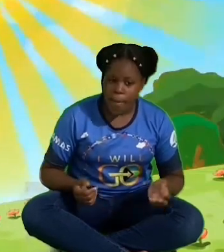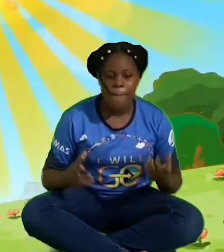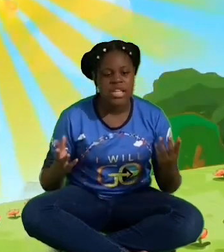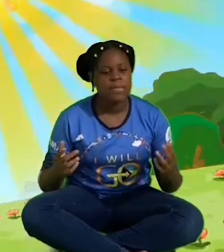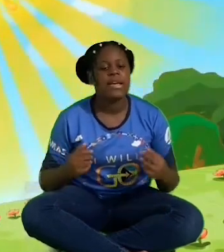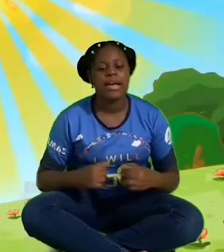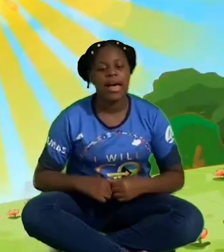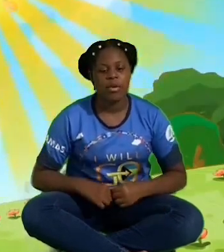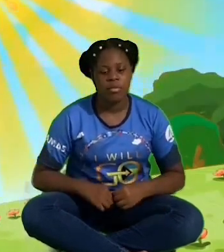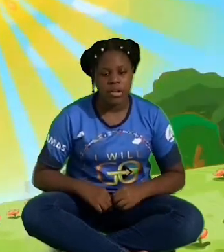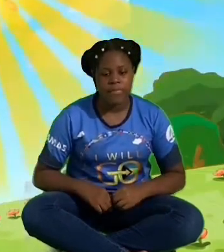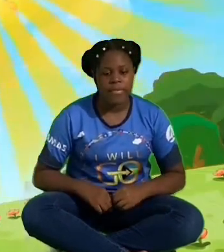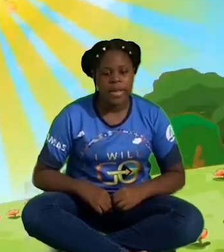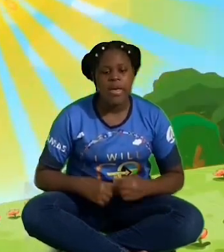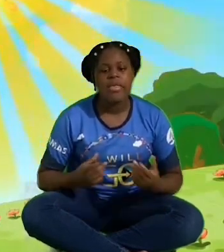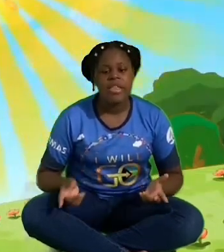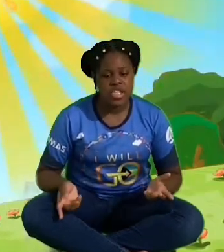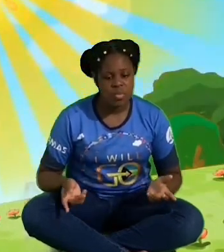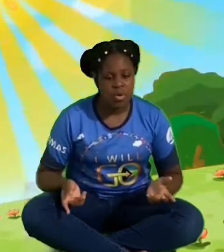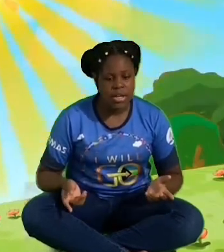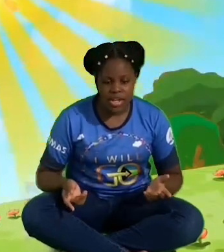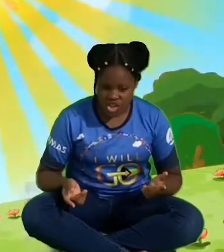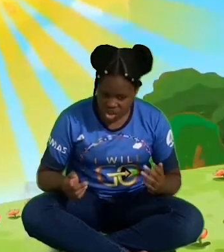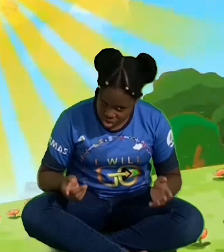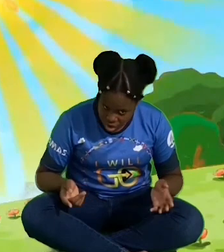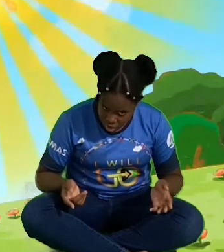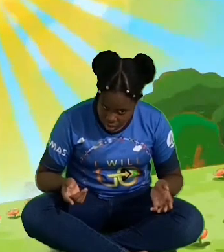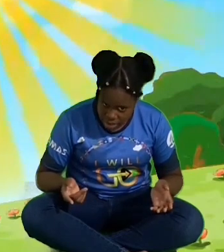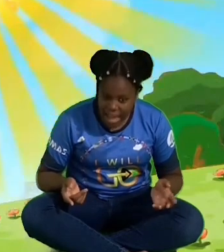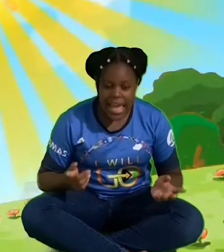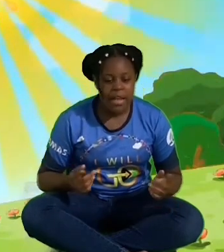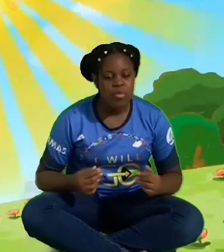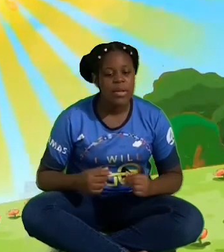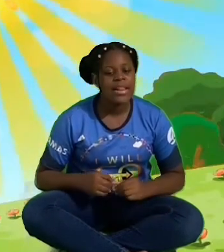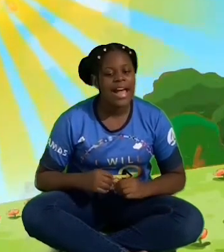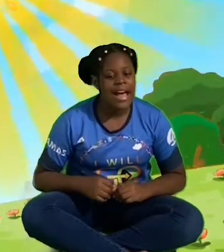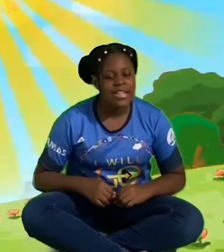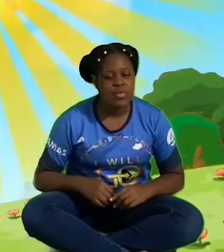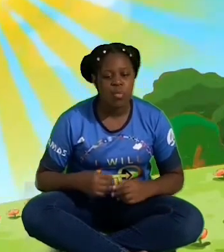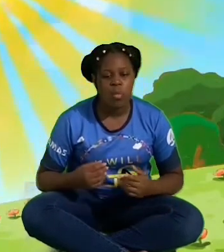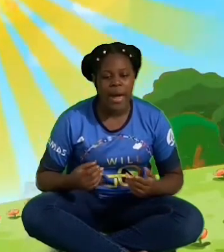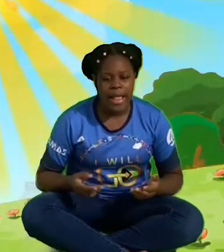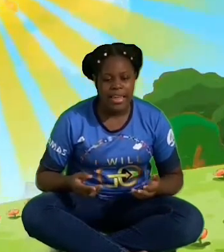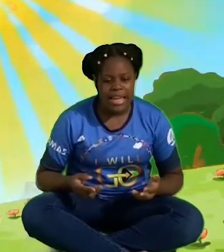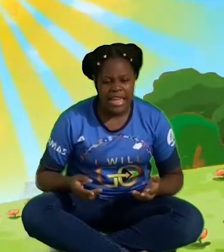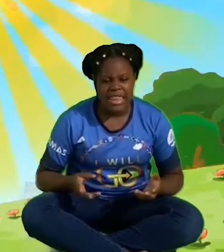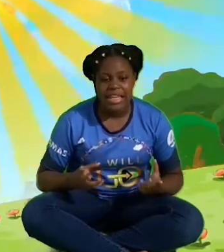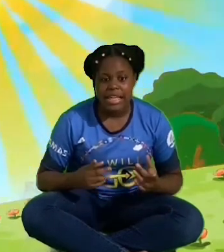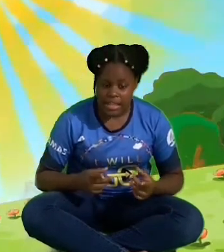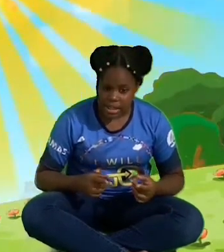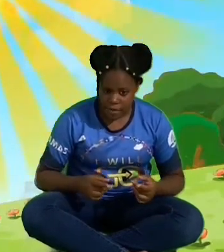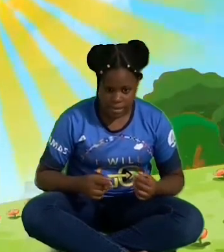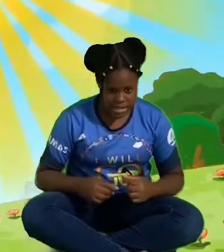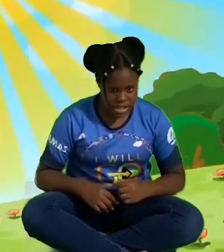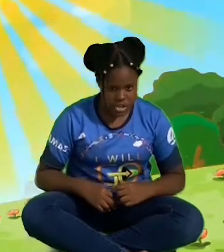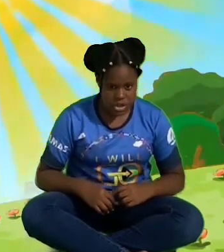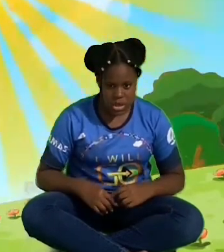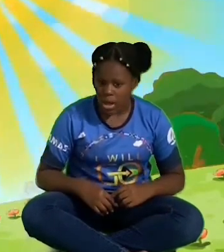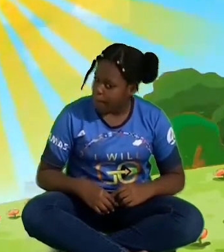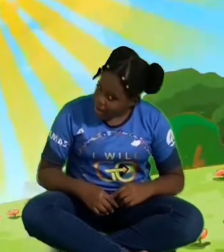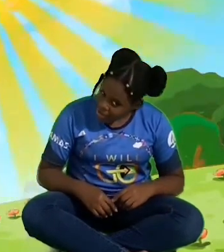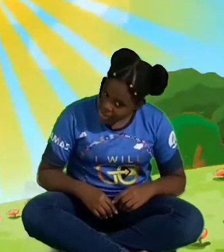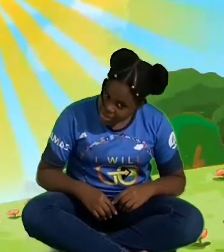wood must be acacia wood. This wood is strong. It will last well in the heat of the